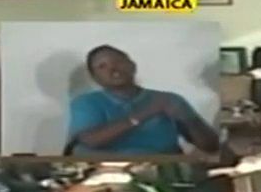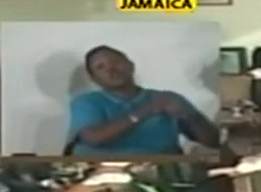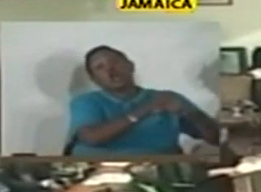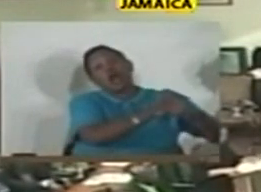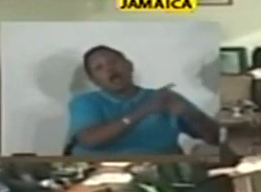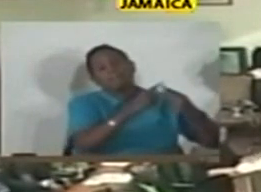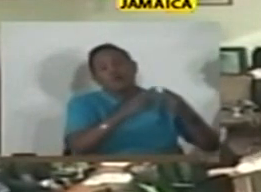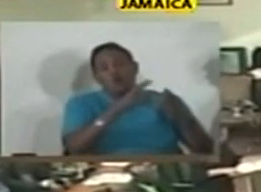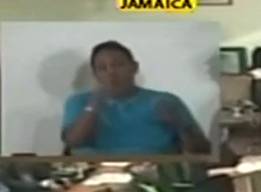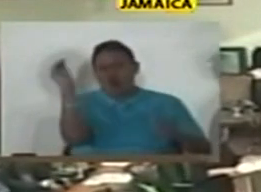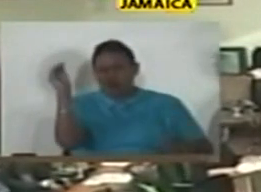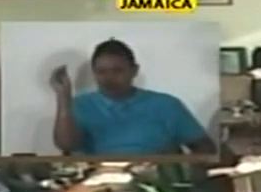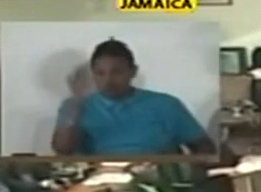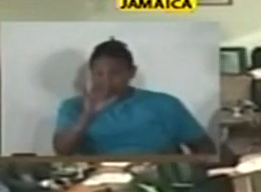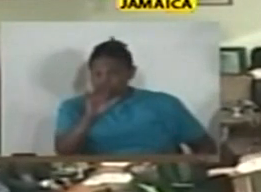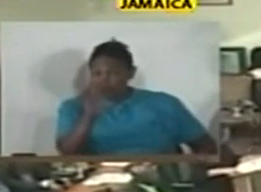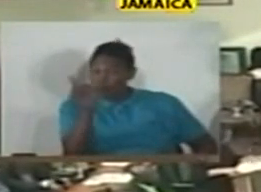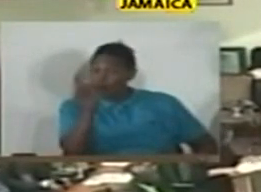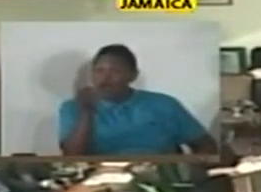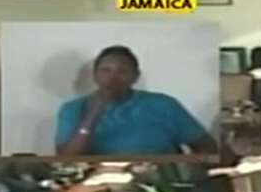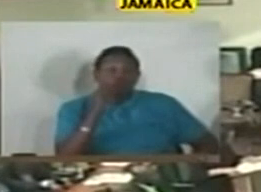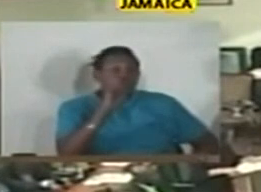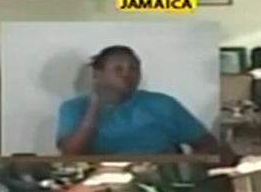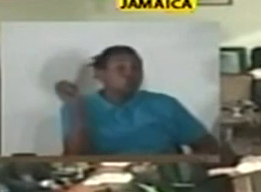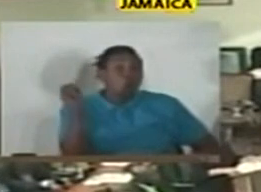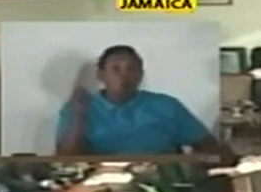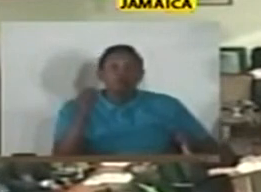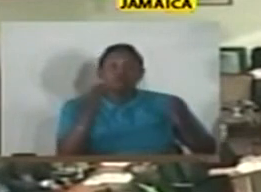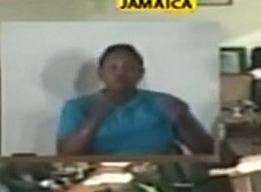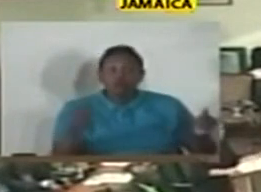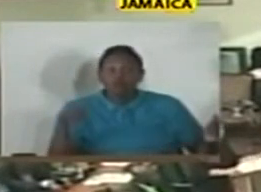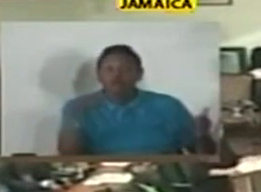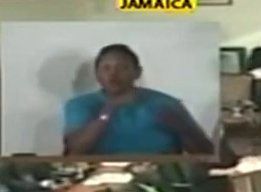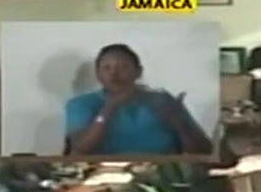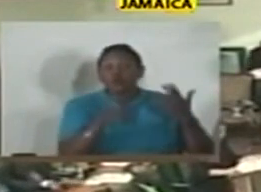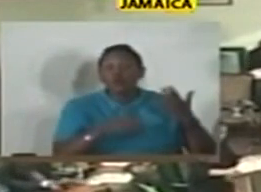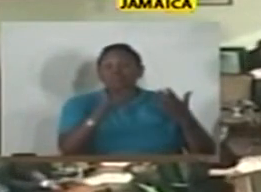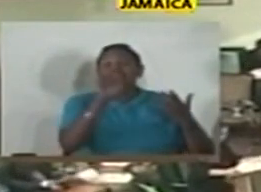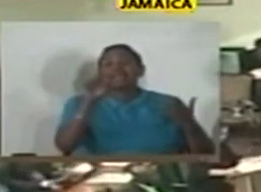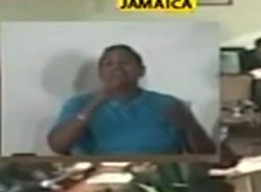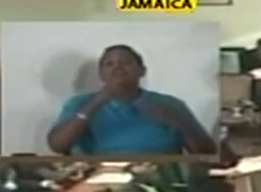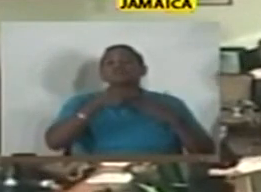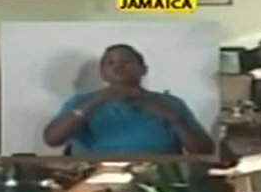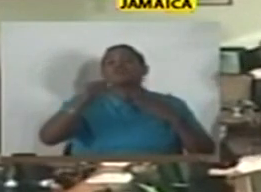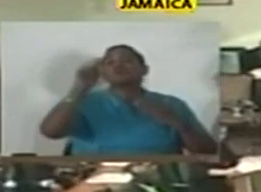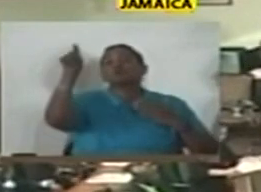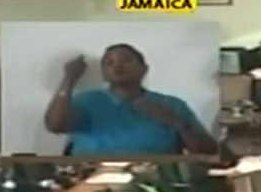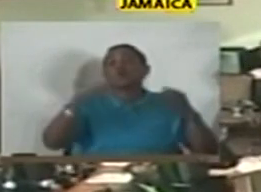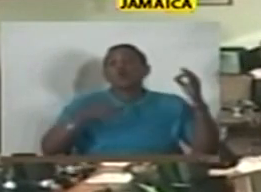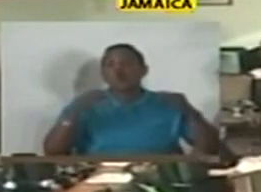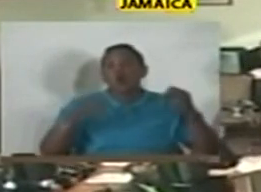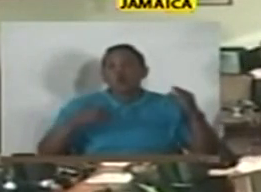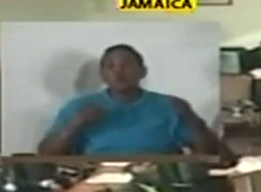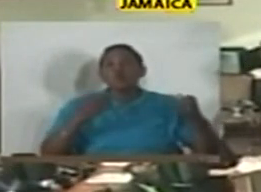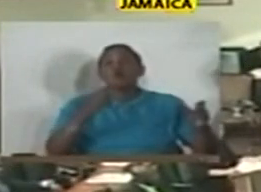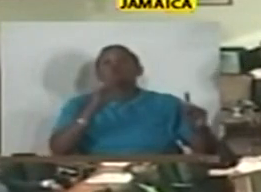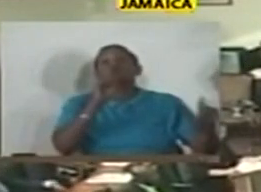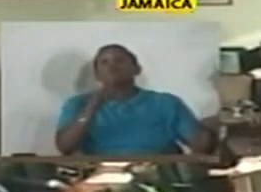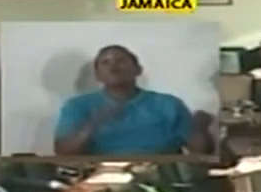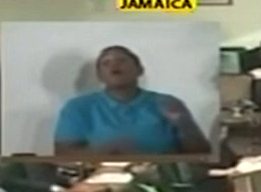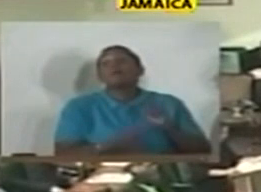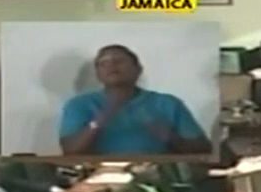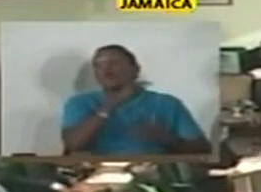companies. Where there is no settlement, those cases are referred to the courts. We wish to report that in most of